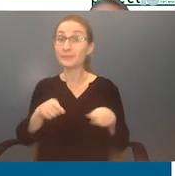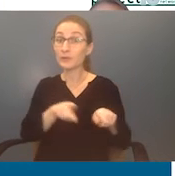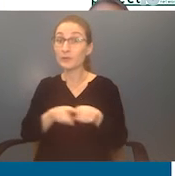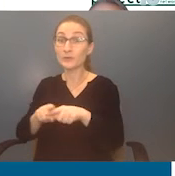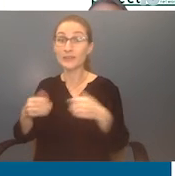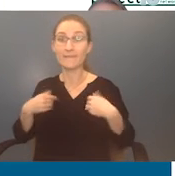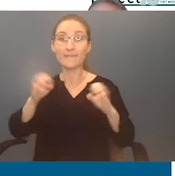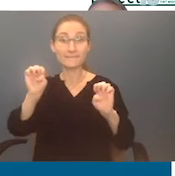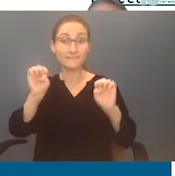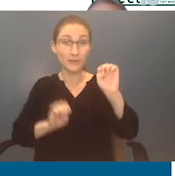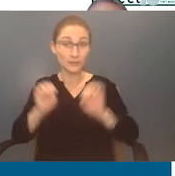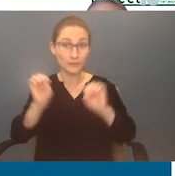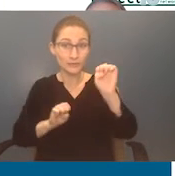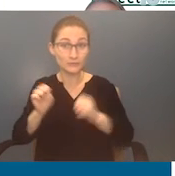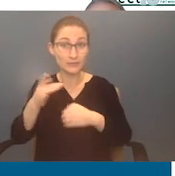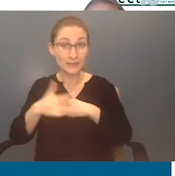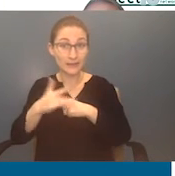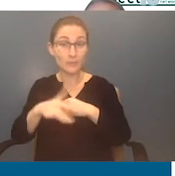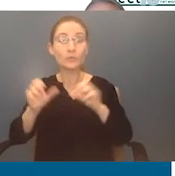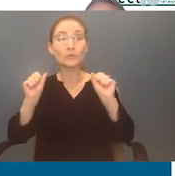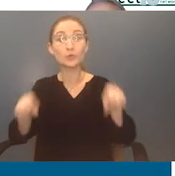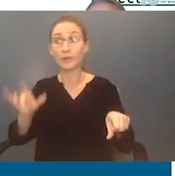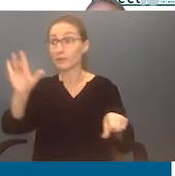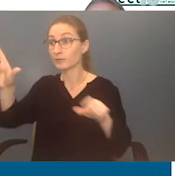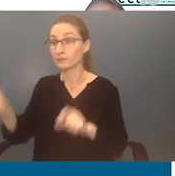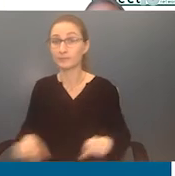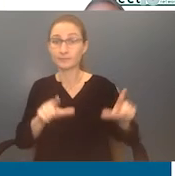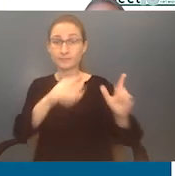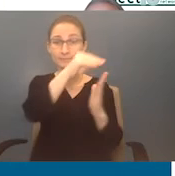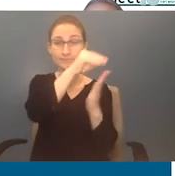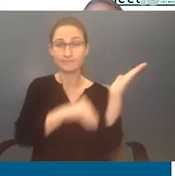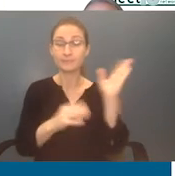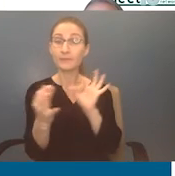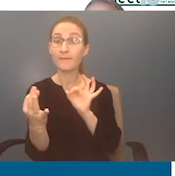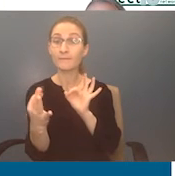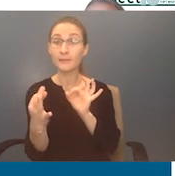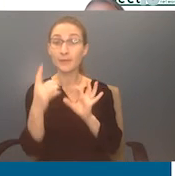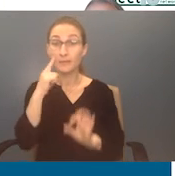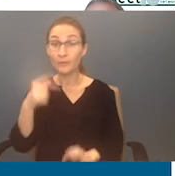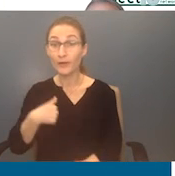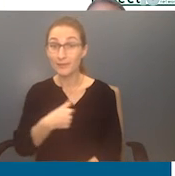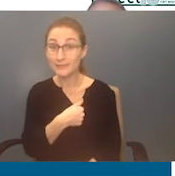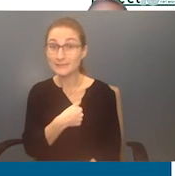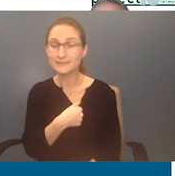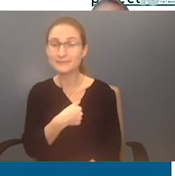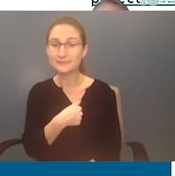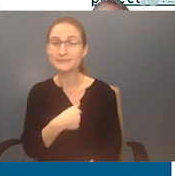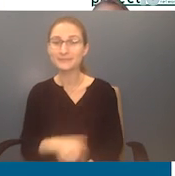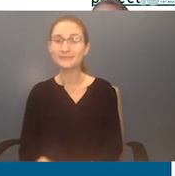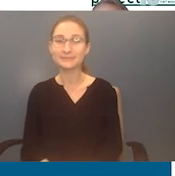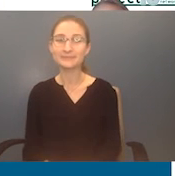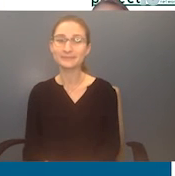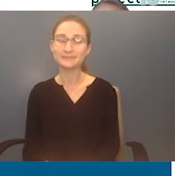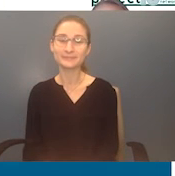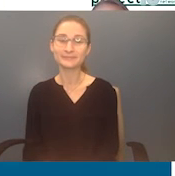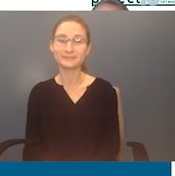an evaluation that we would love if you could take the time to complete and just give us your feedback on today's presentation.